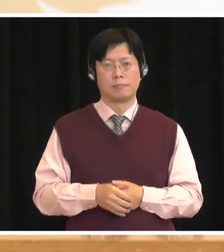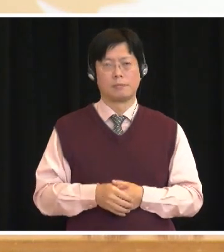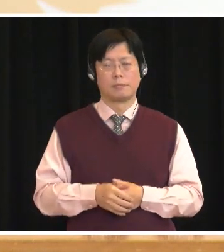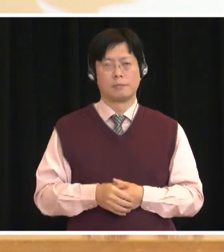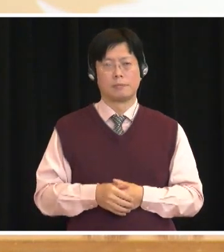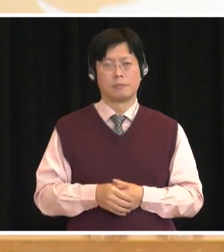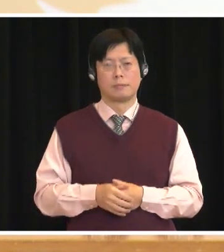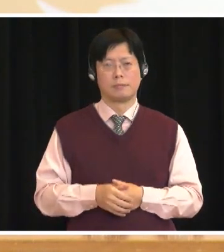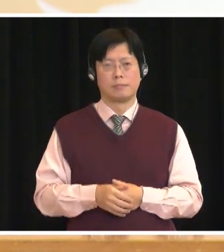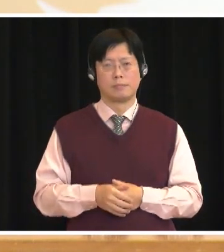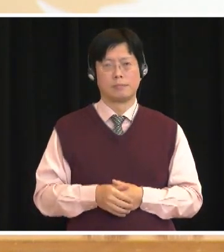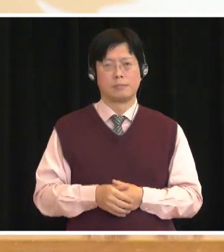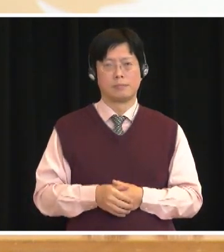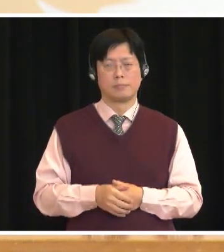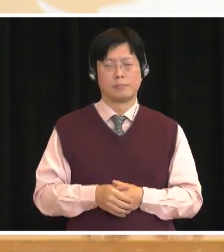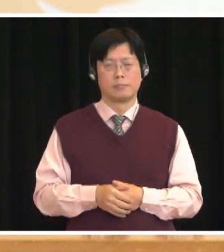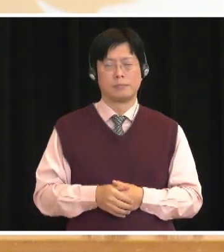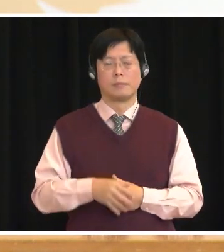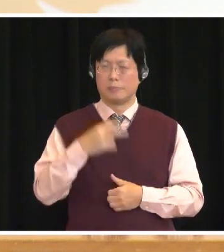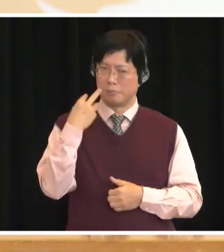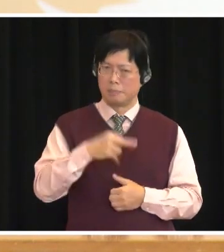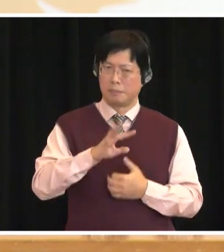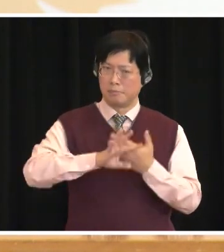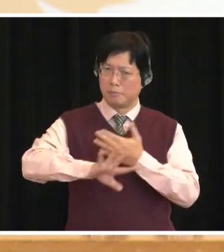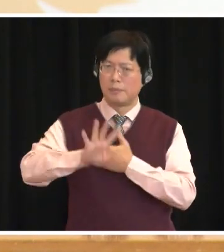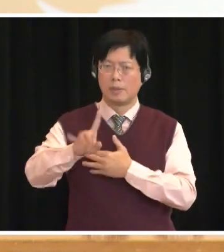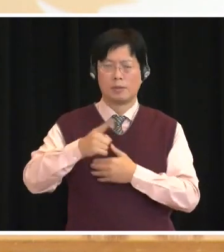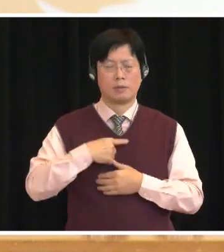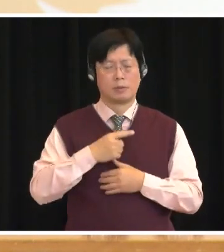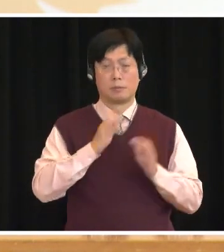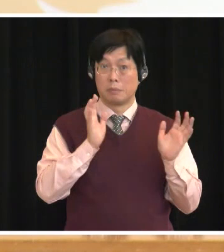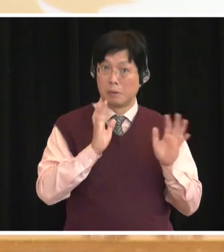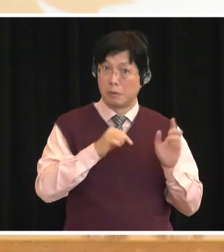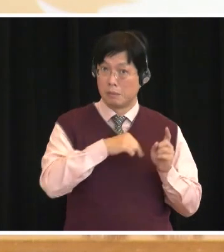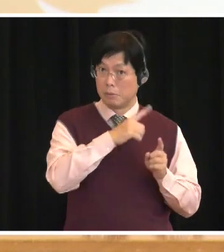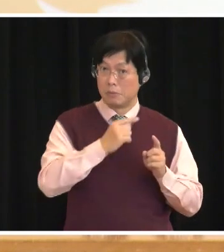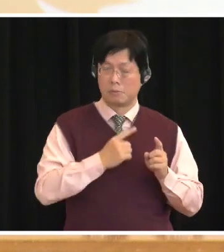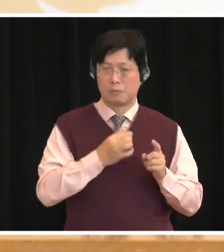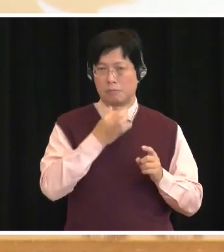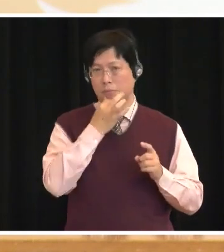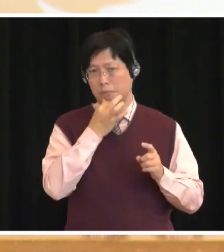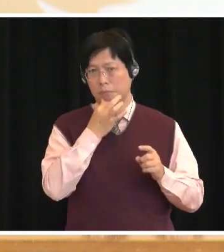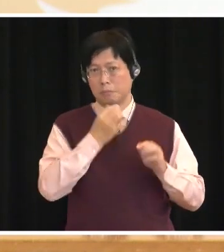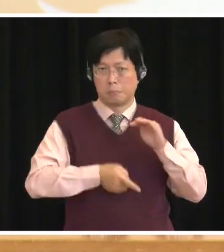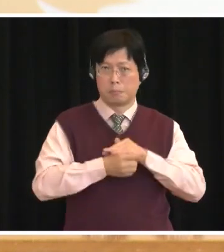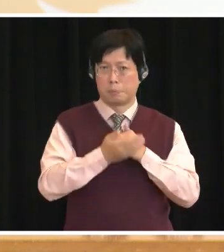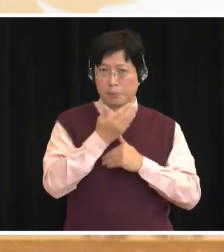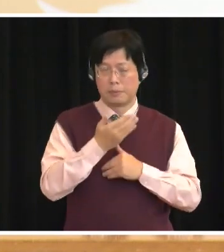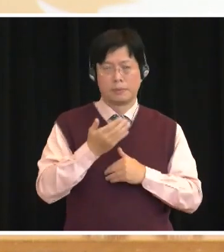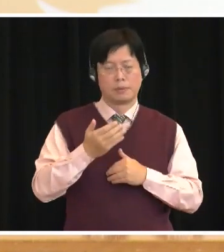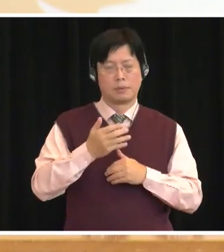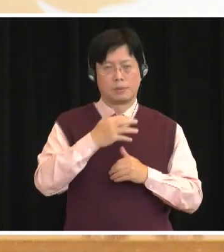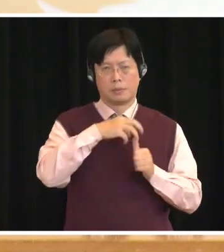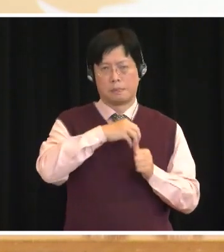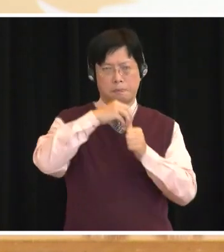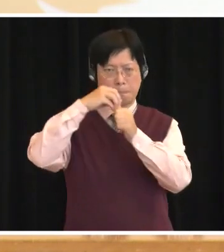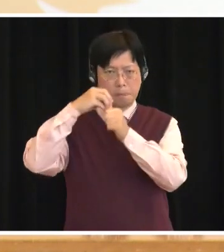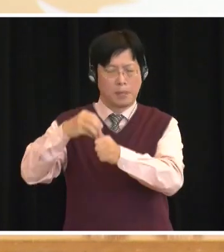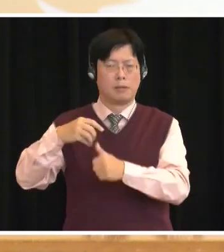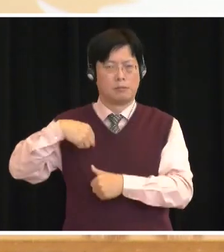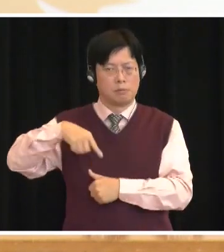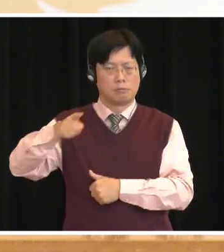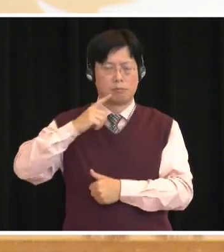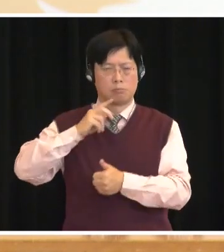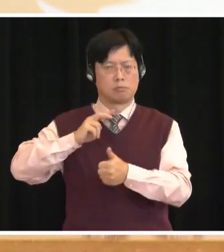in reformatory education. Does that mean they are placed in reformatory